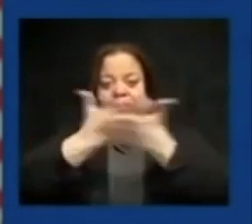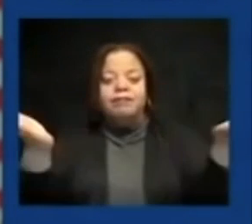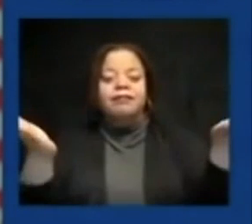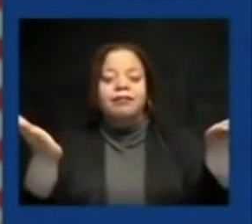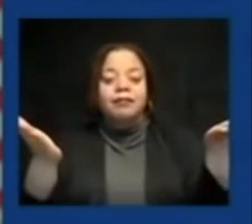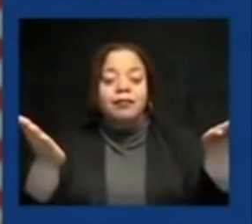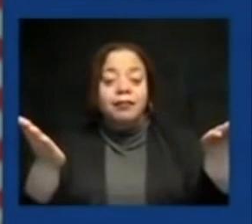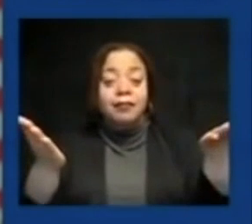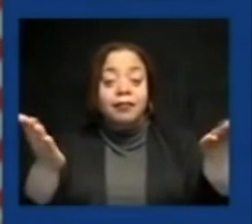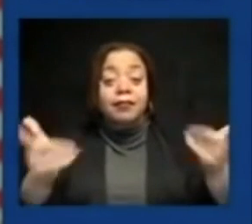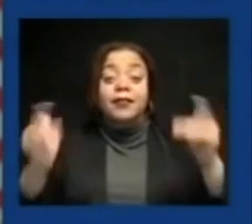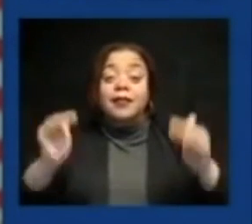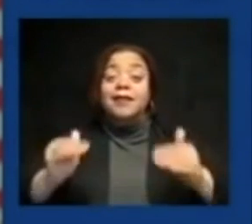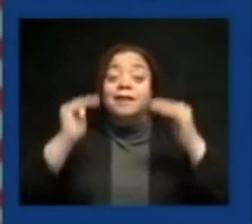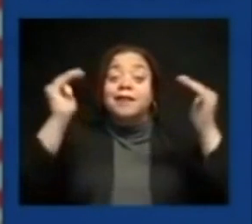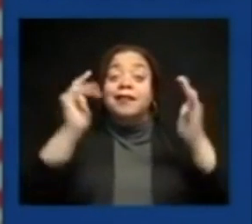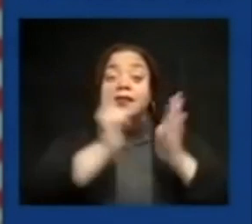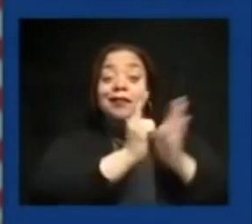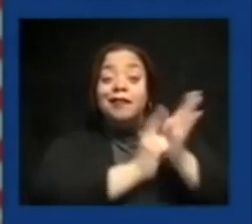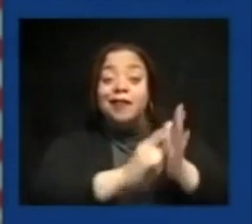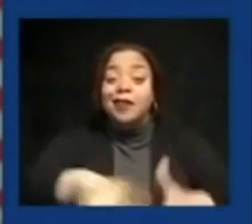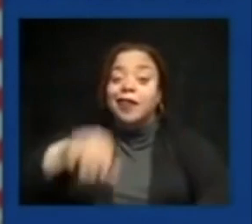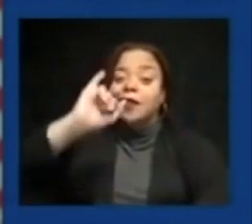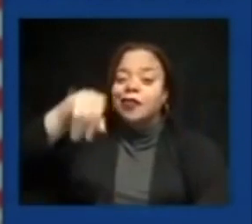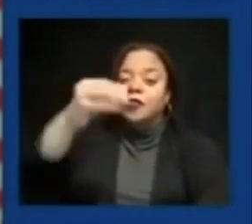Advancement Act to pass.